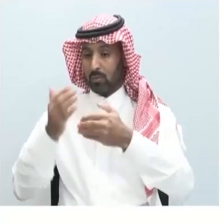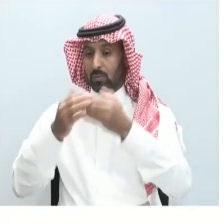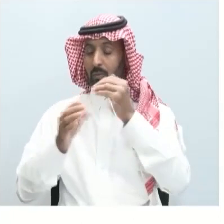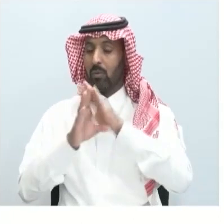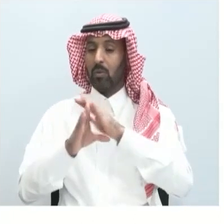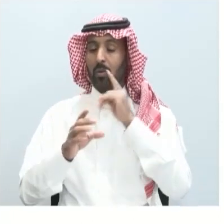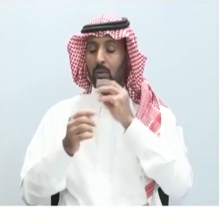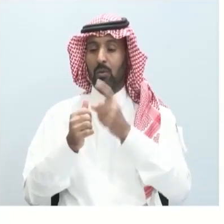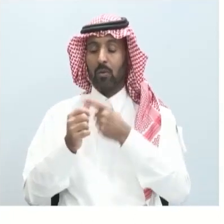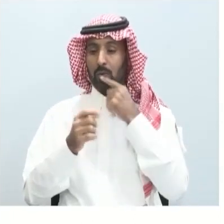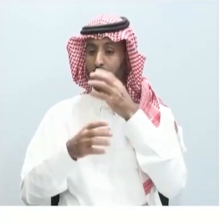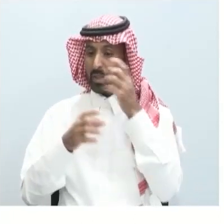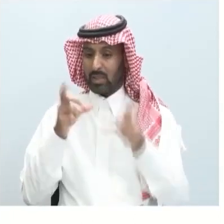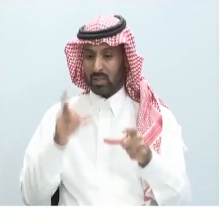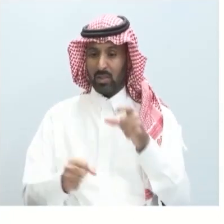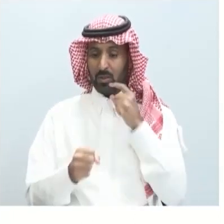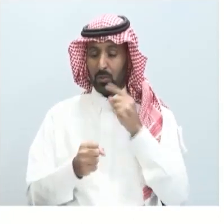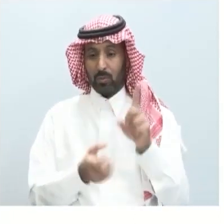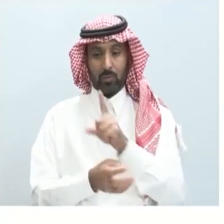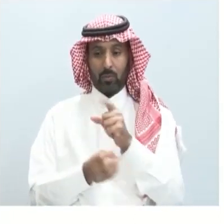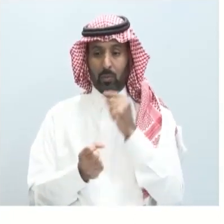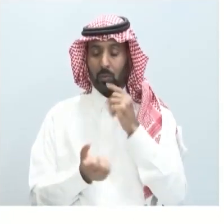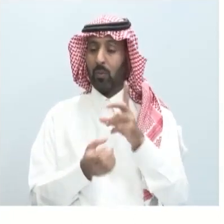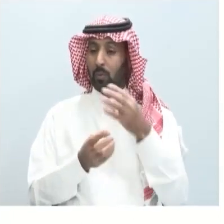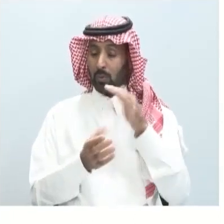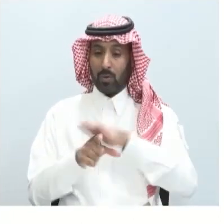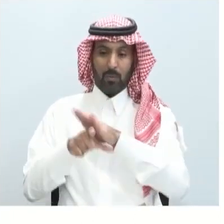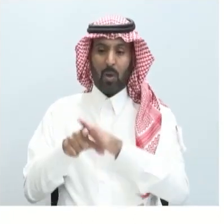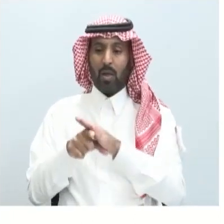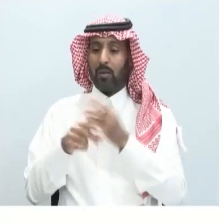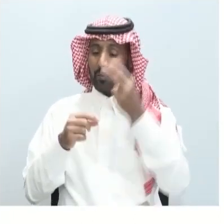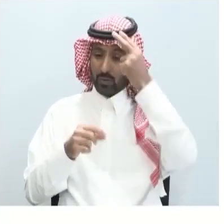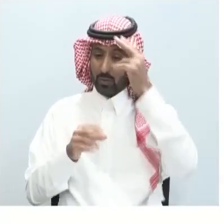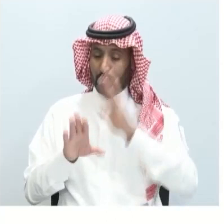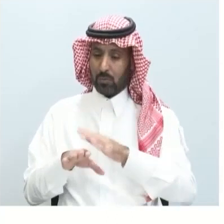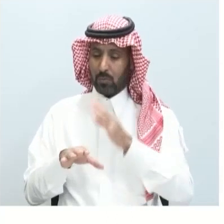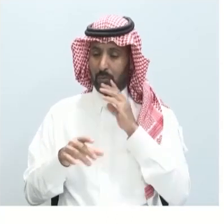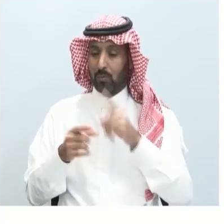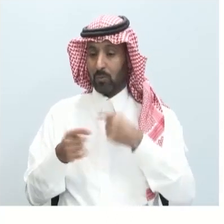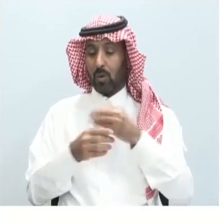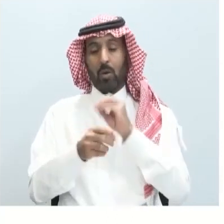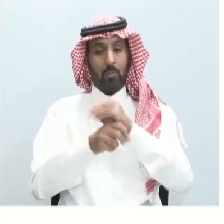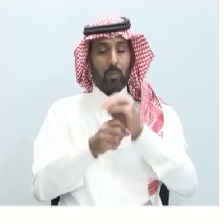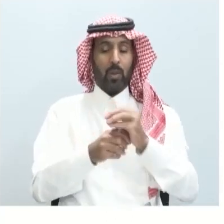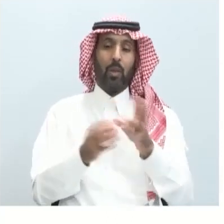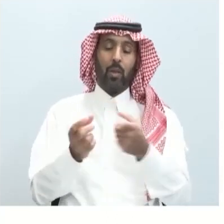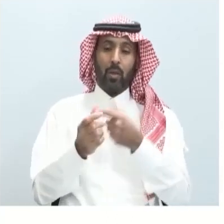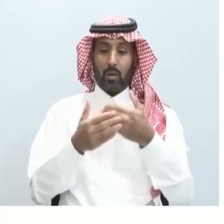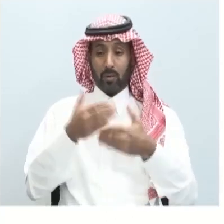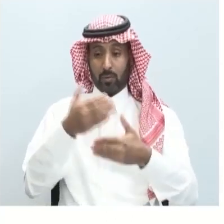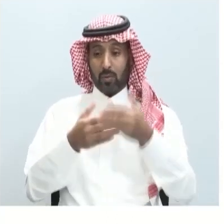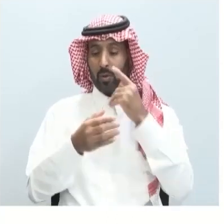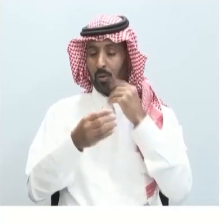pleasant, secure and sustainable environment for the citizens of the kingdom. An updated educational system will